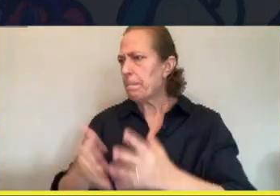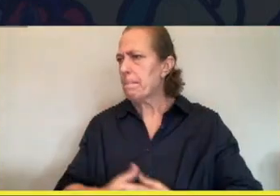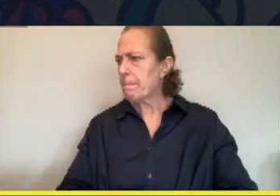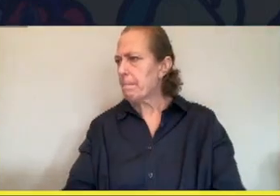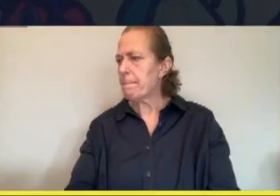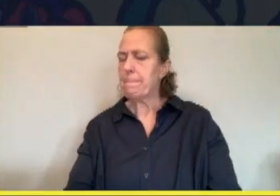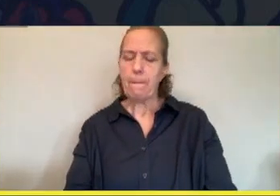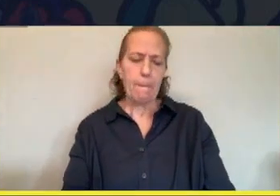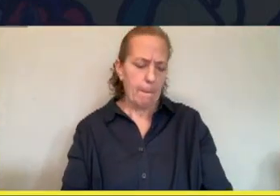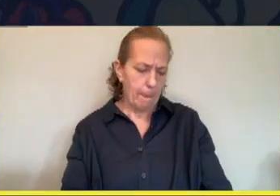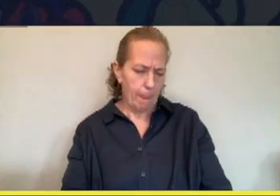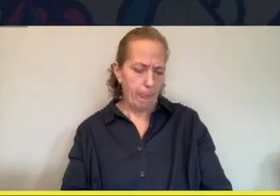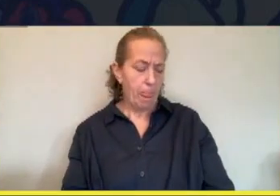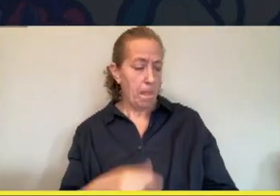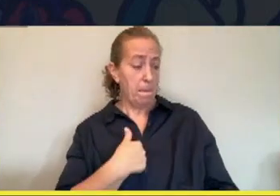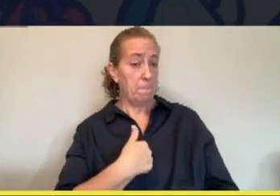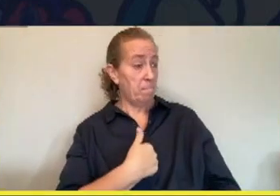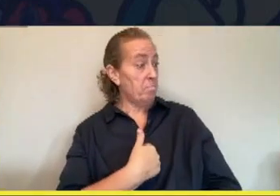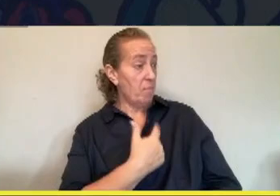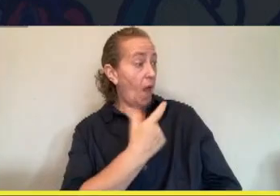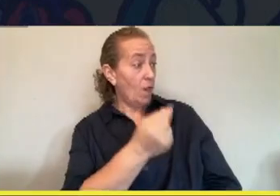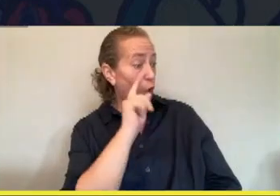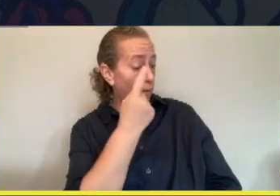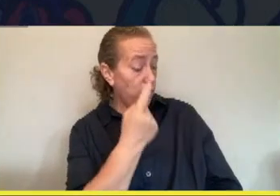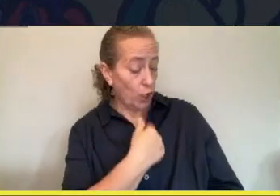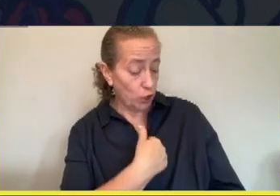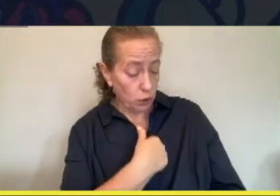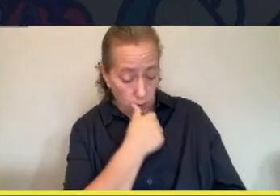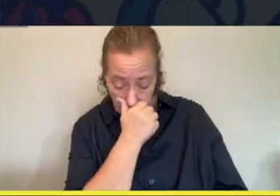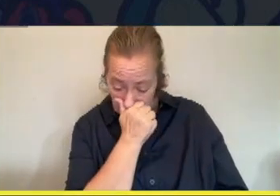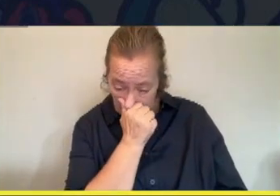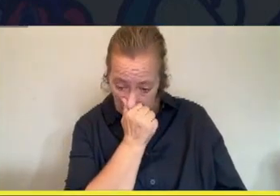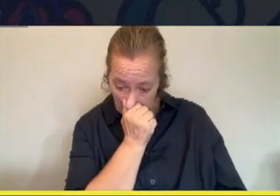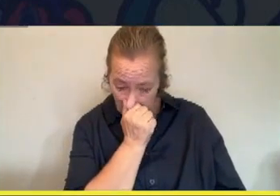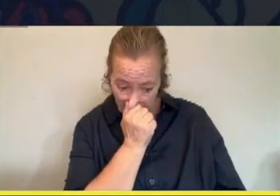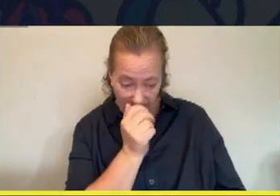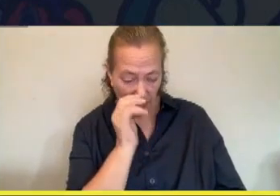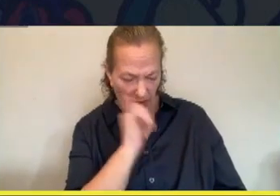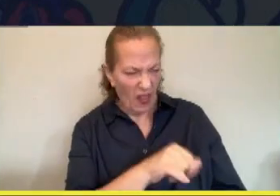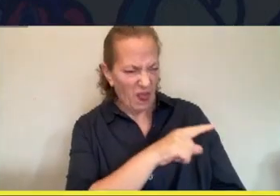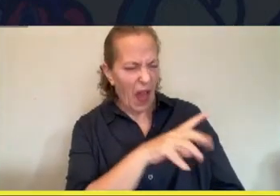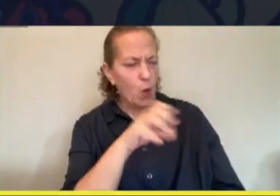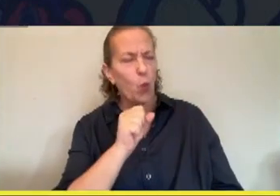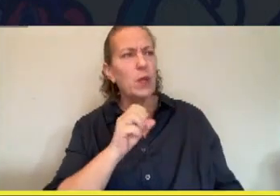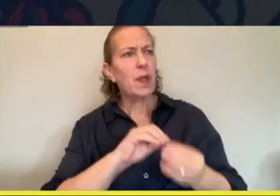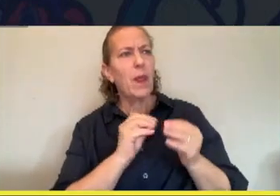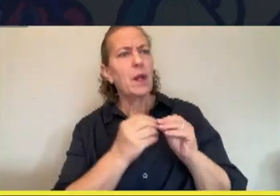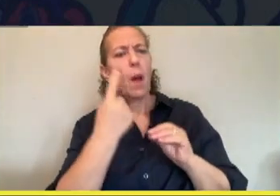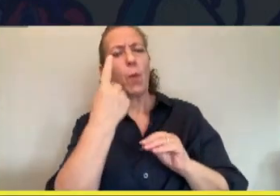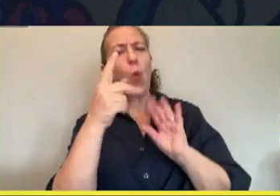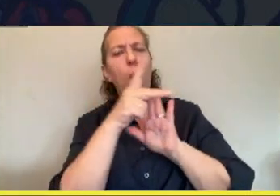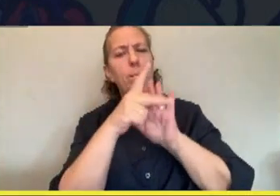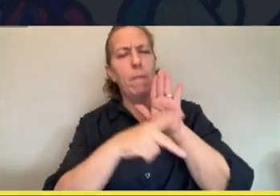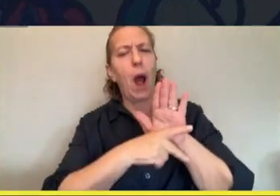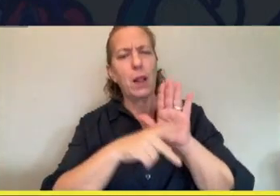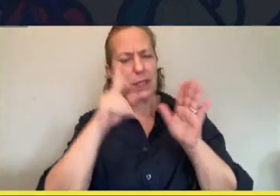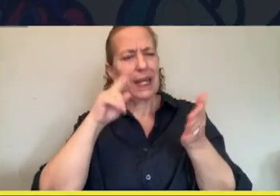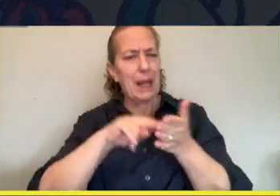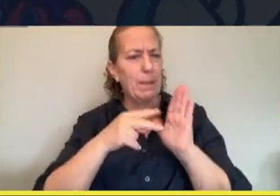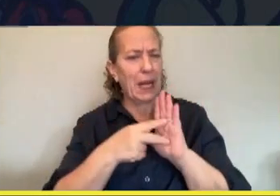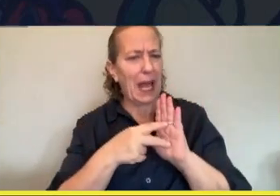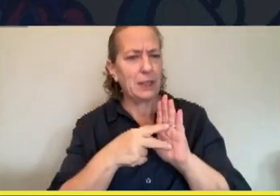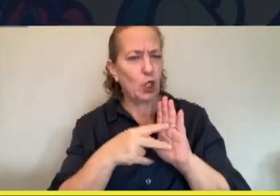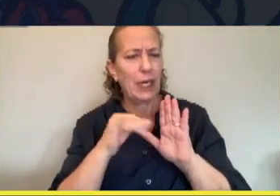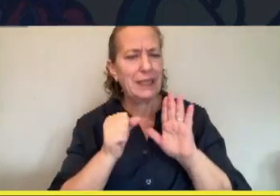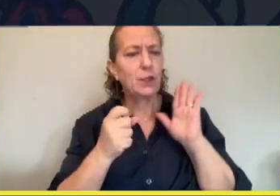I can go first. Sure. Basically, that was the number one policy implication I mentioned, to designate people